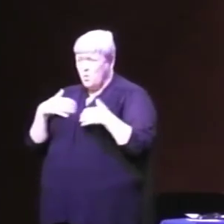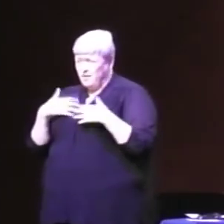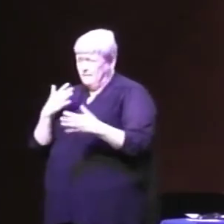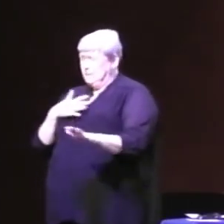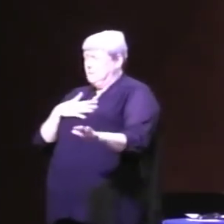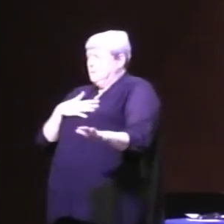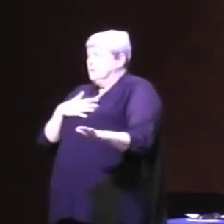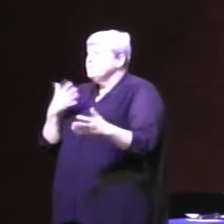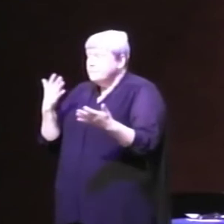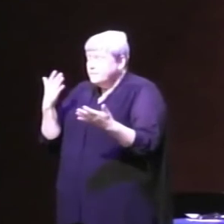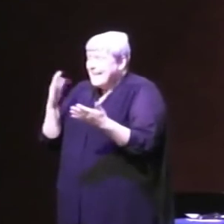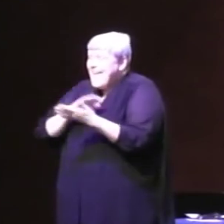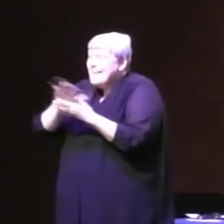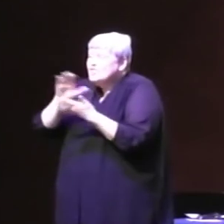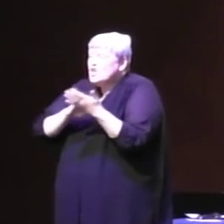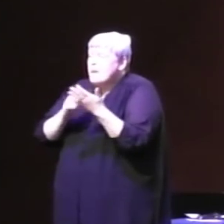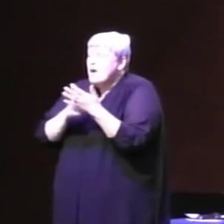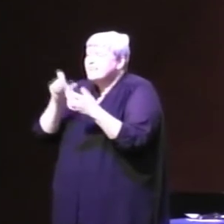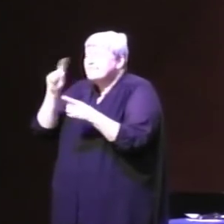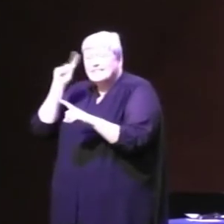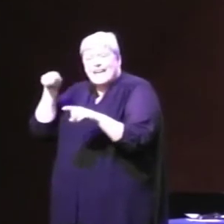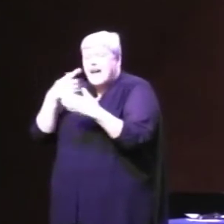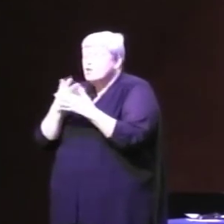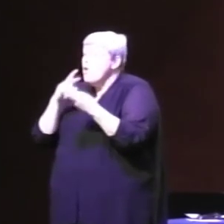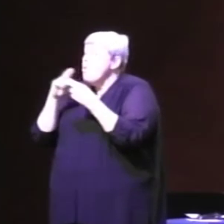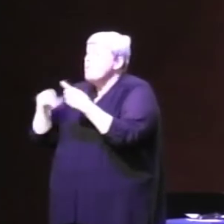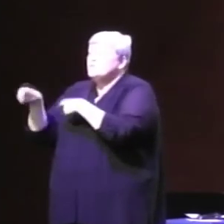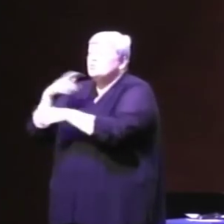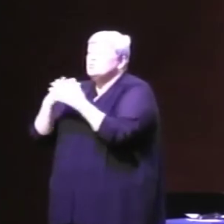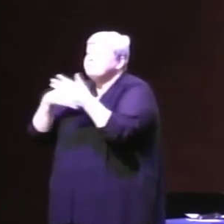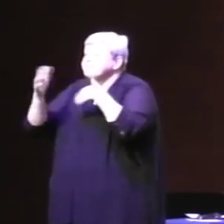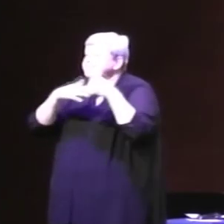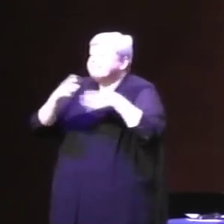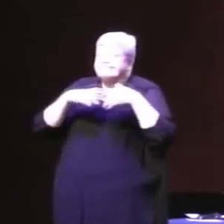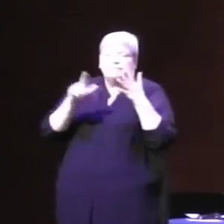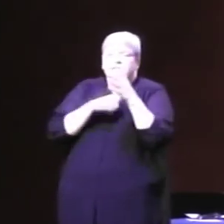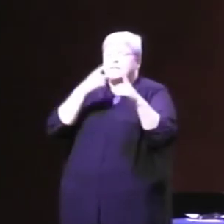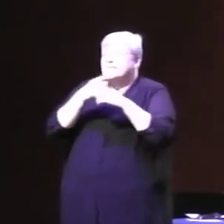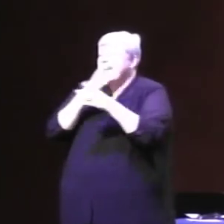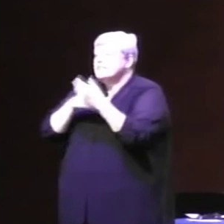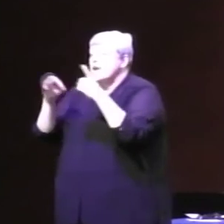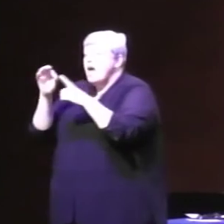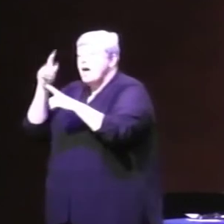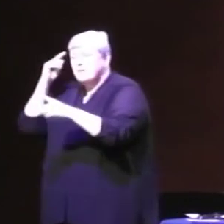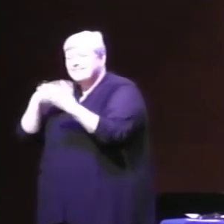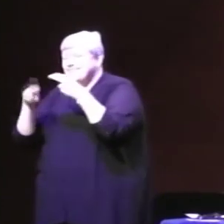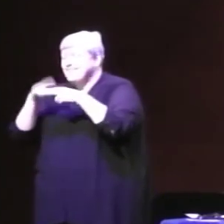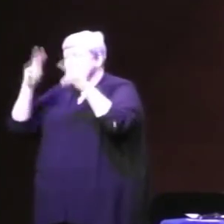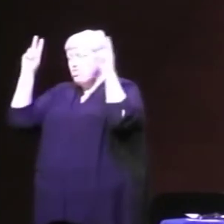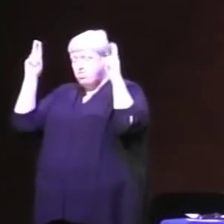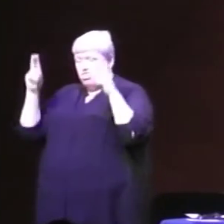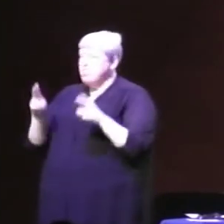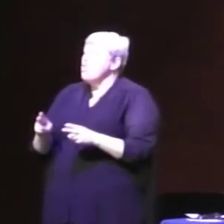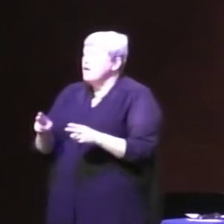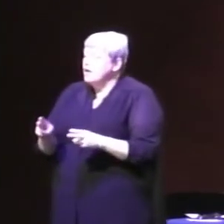disturbing. HMRC can't possibly hope to make inroads into the tax gap as staffing levels continue to fall.